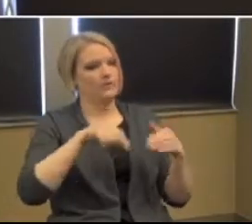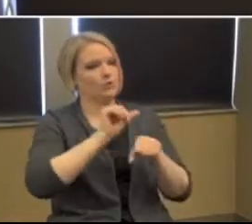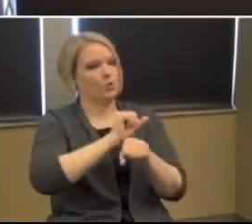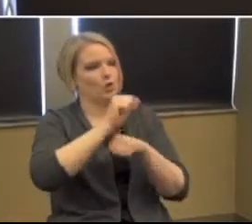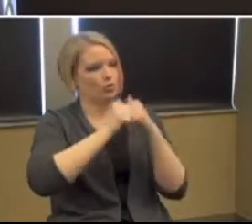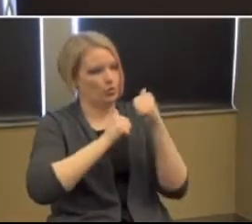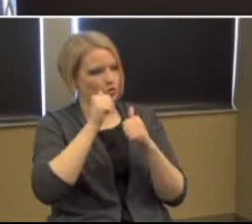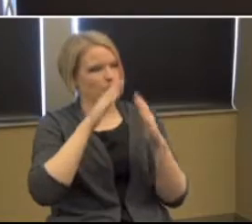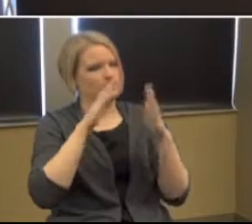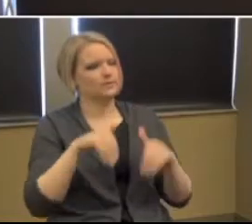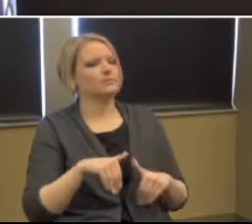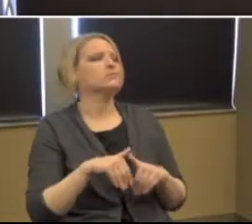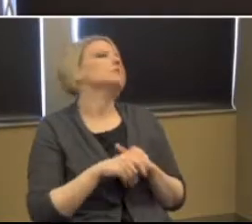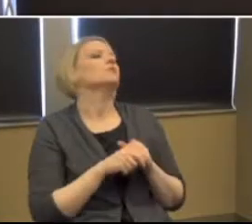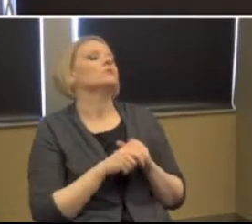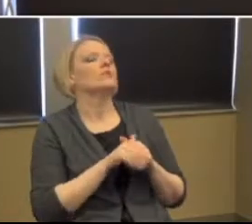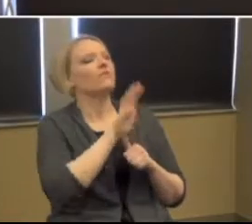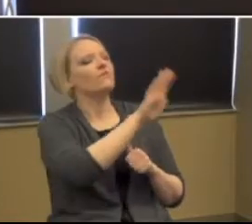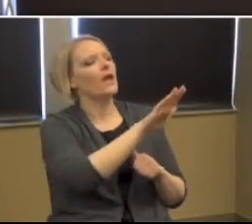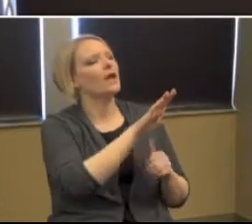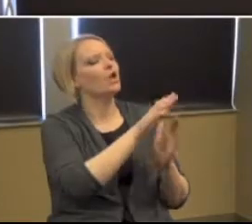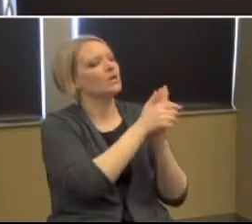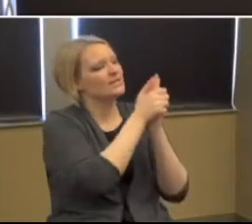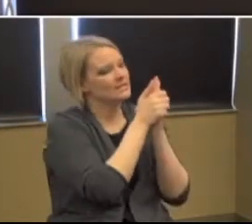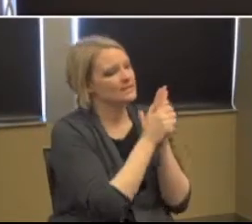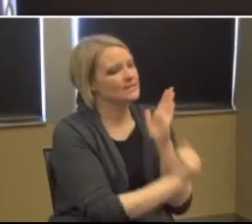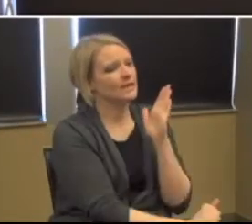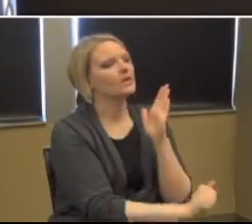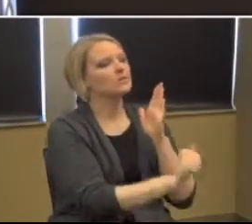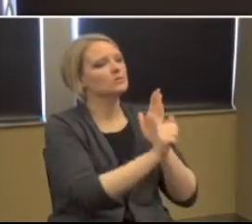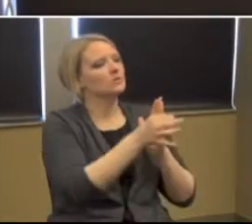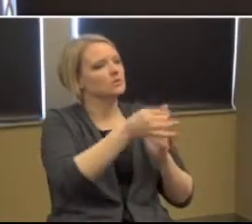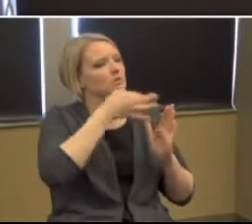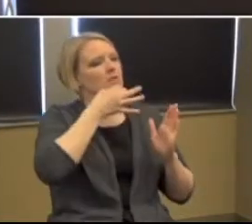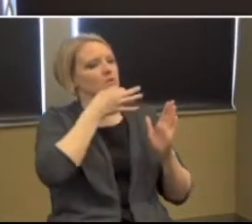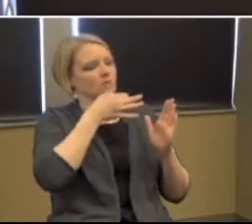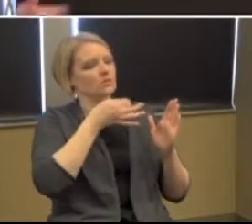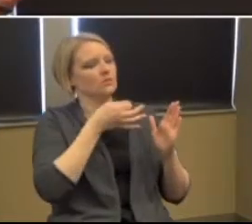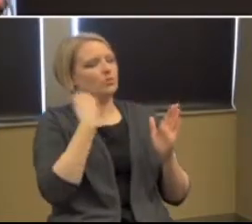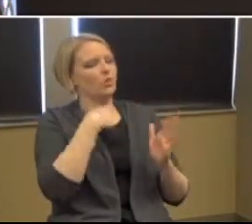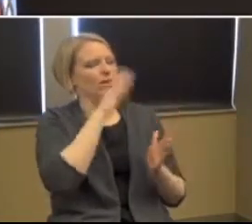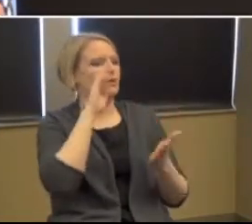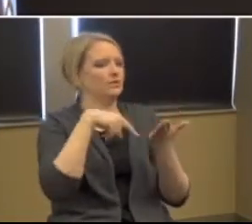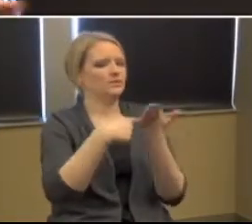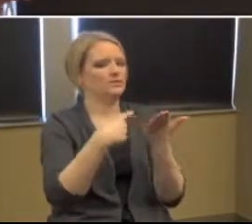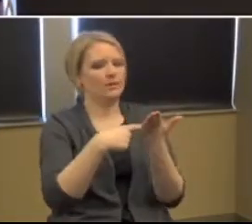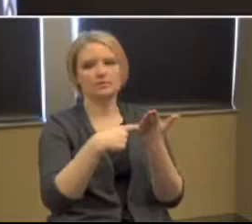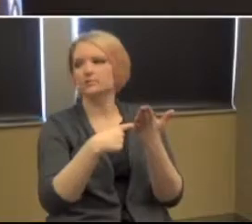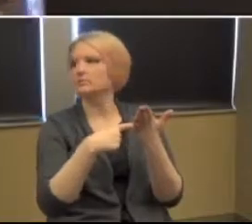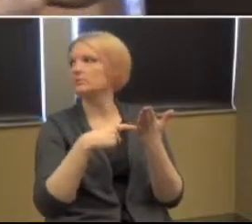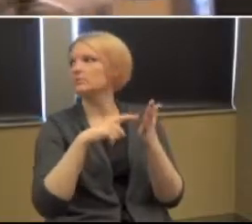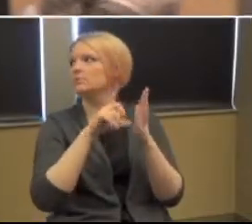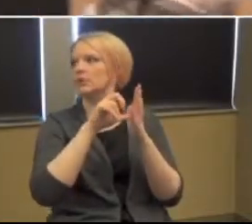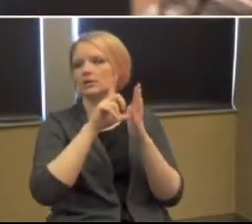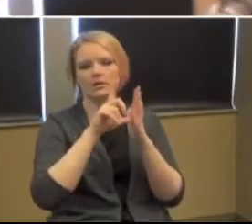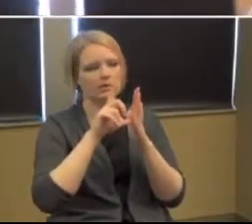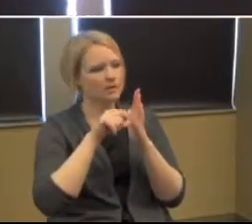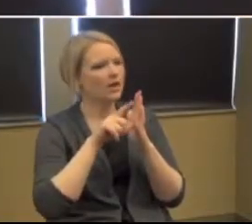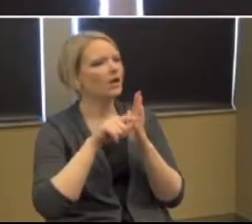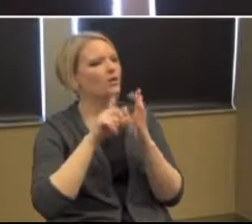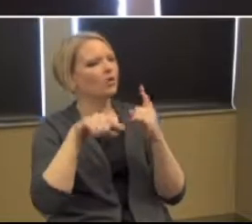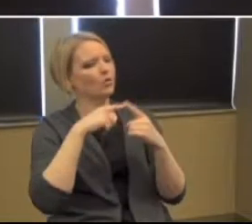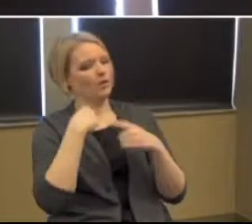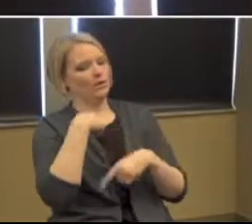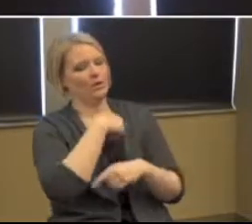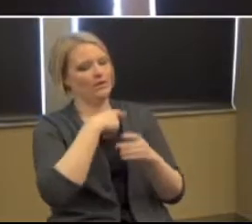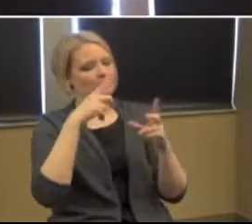fluency with skills. This is all about mastered skills, which we'll talk about when we go into